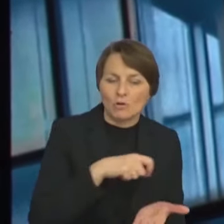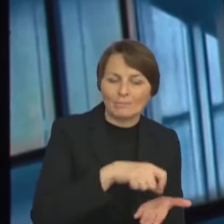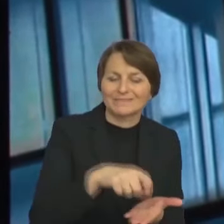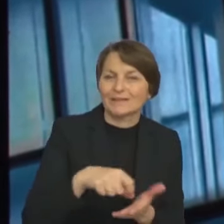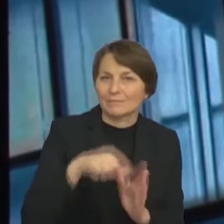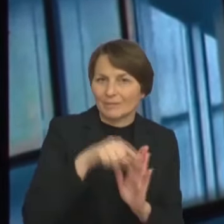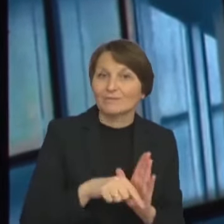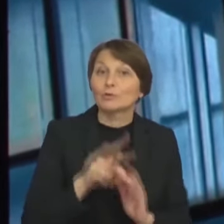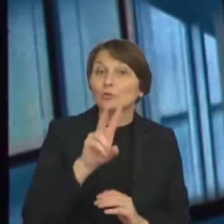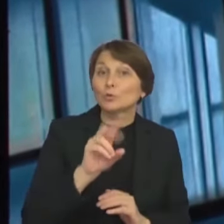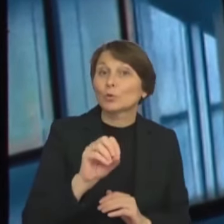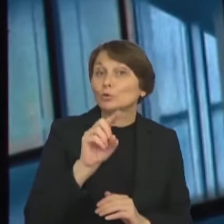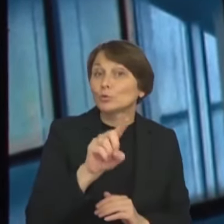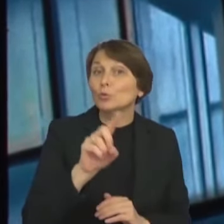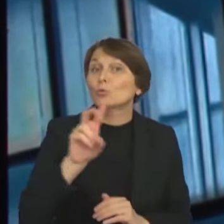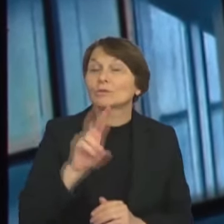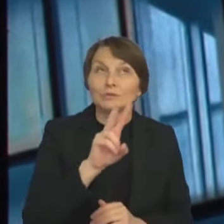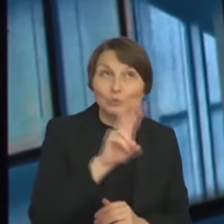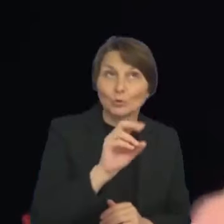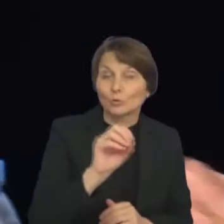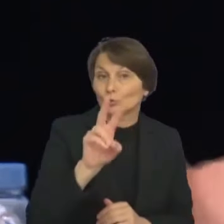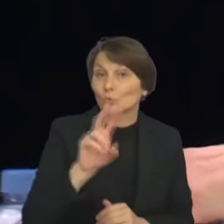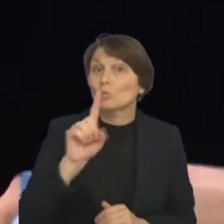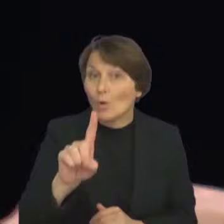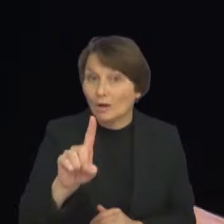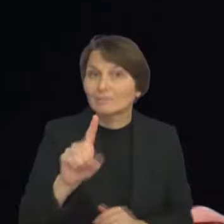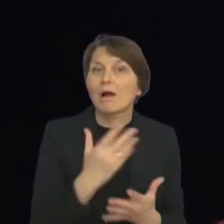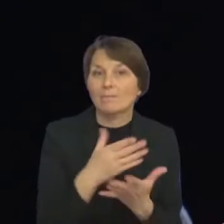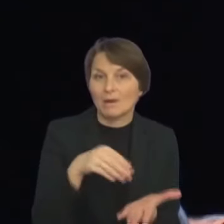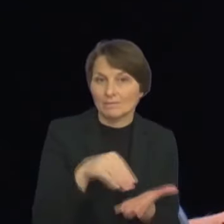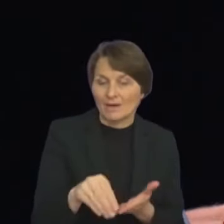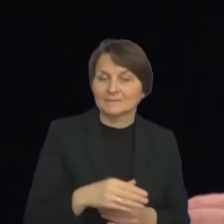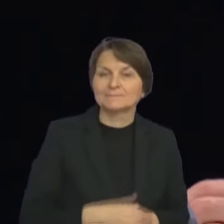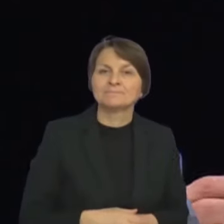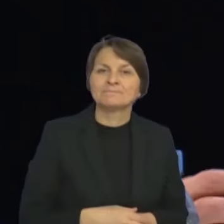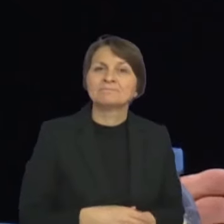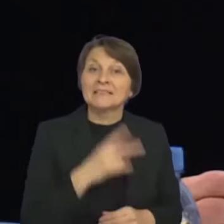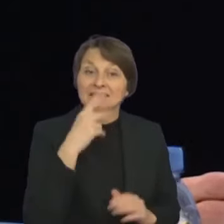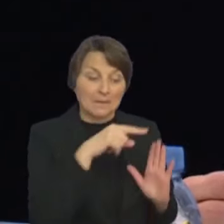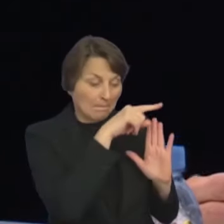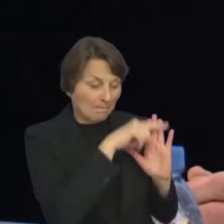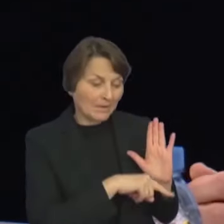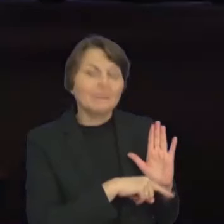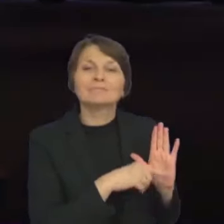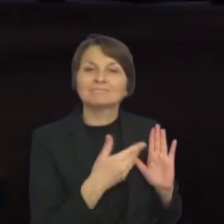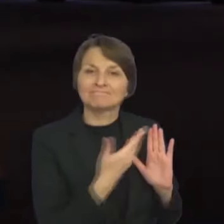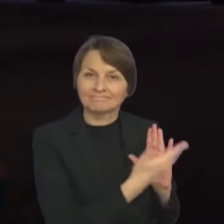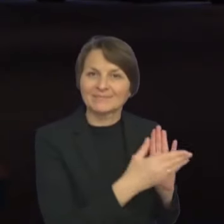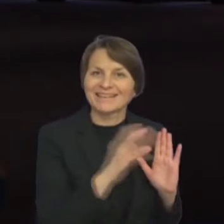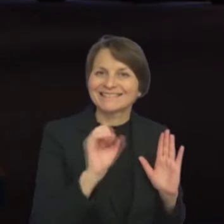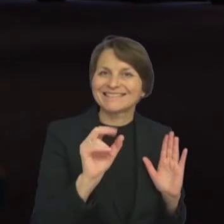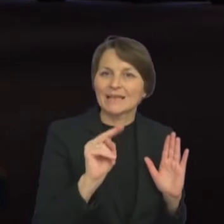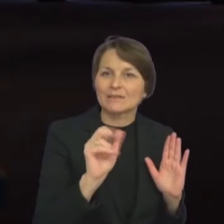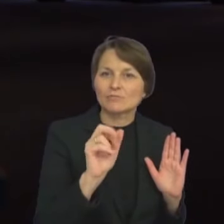2021 financial year. Now, with regard to the compensation policy for Mr. Jean-Dominique Sénard as chairman of the Board